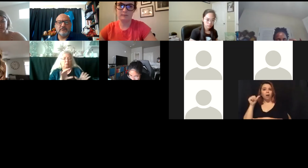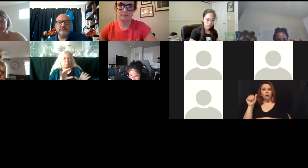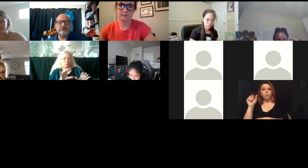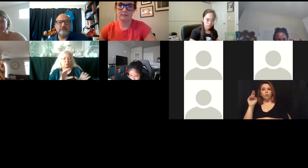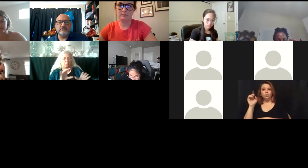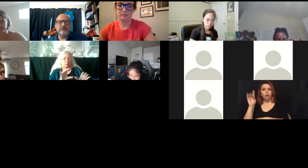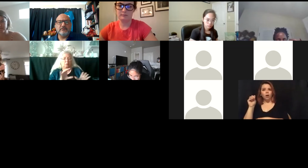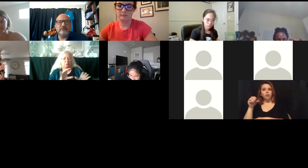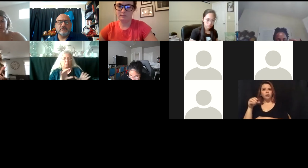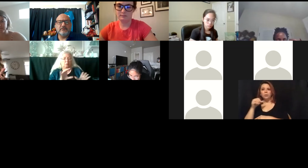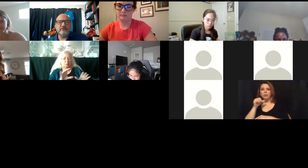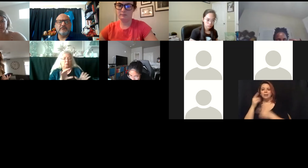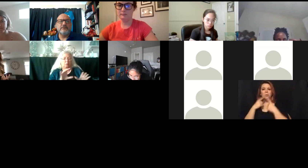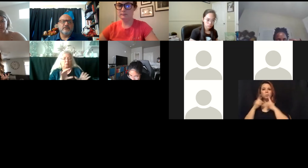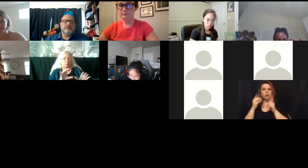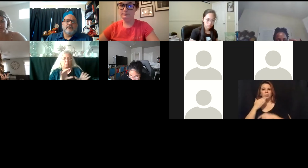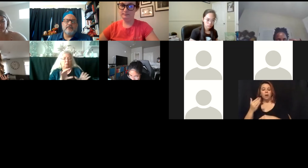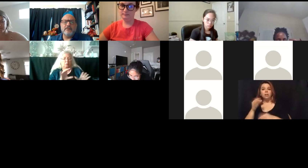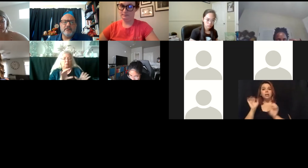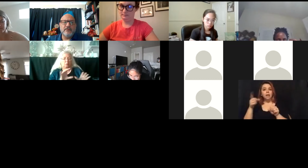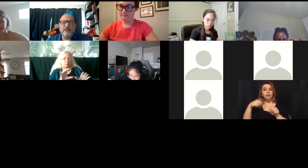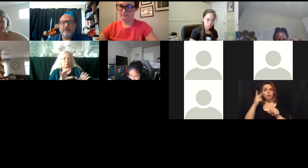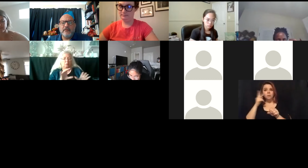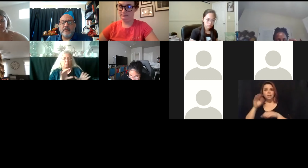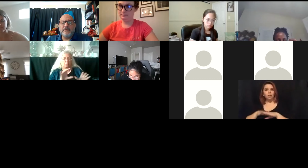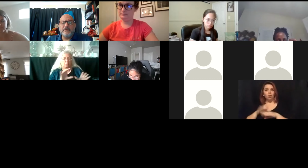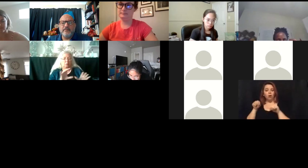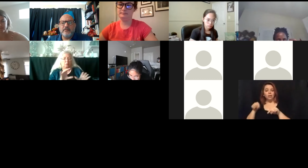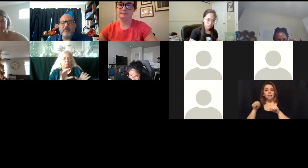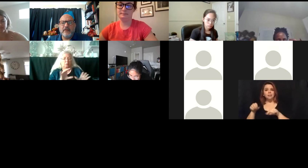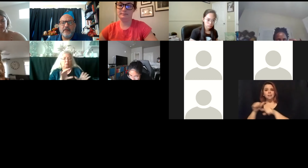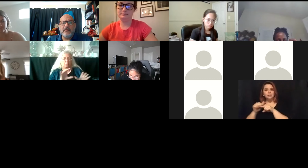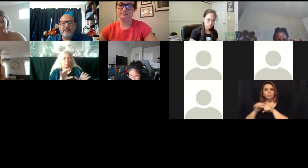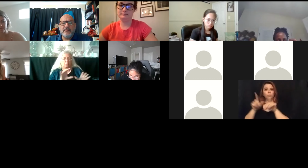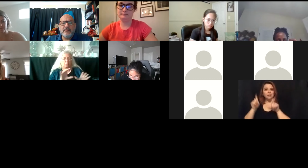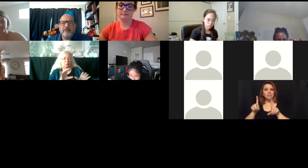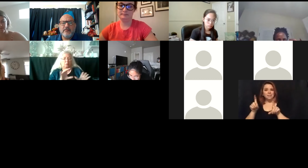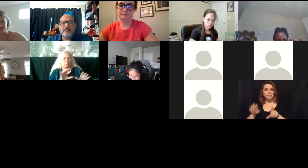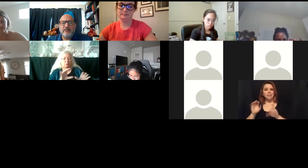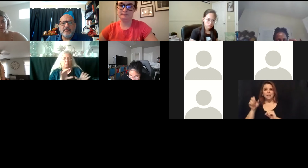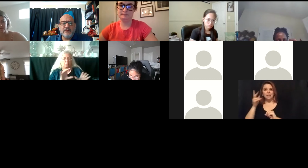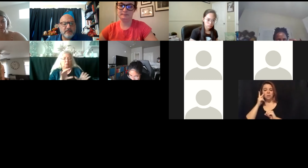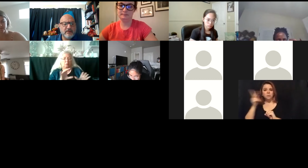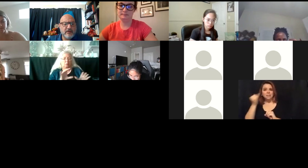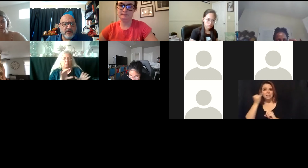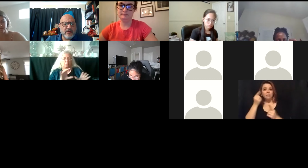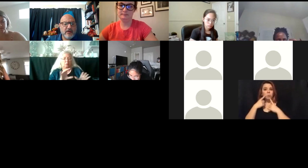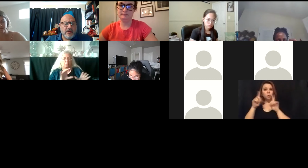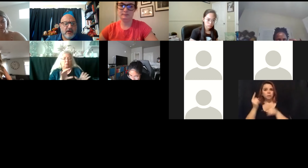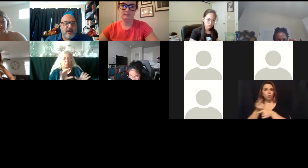you be able to see on this exam that we're going to take, not this exam, sorry, the practice exam, would you be able to see if it works